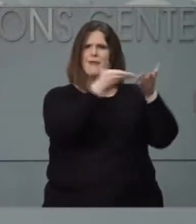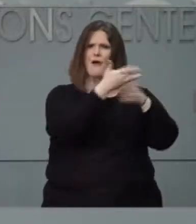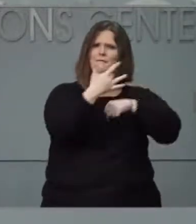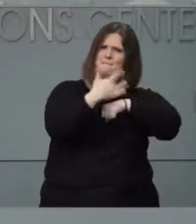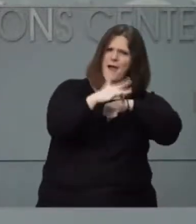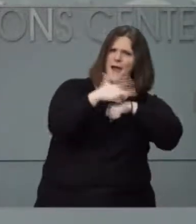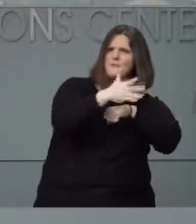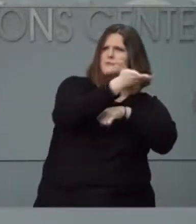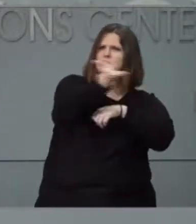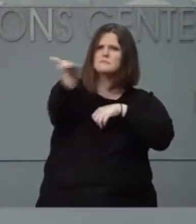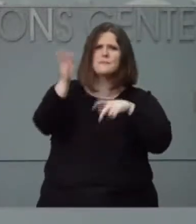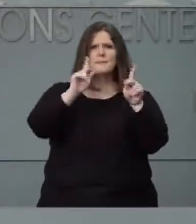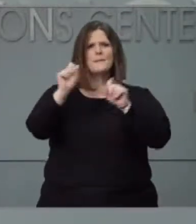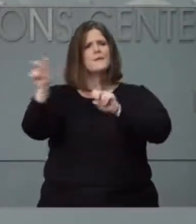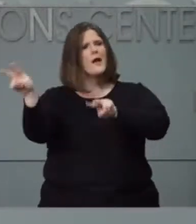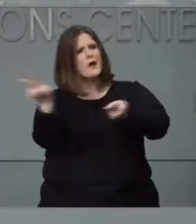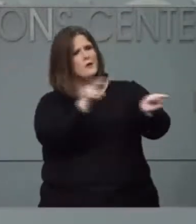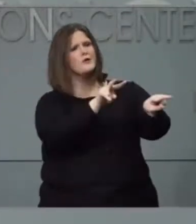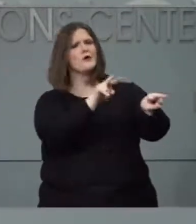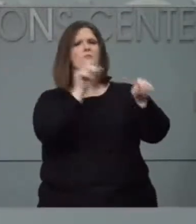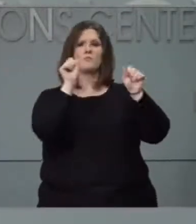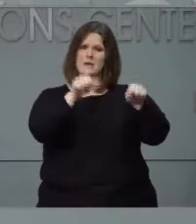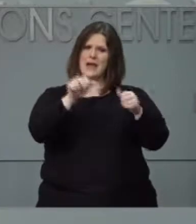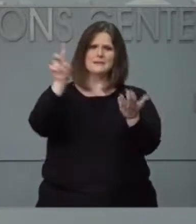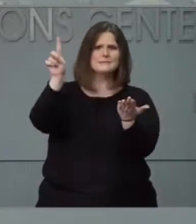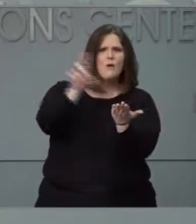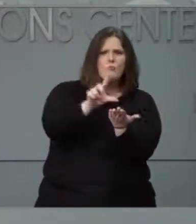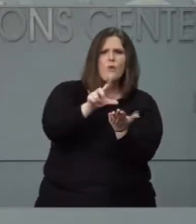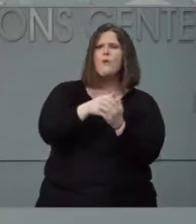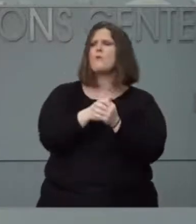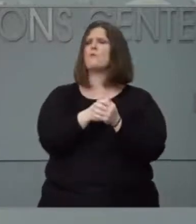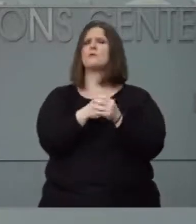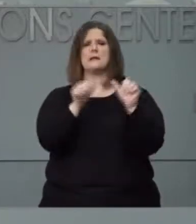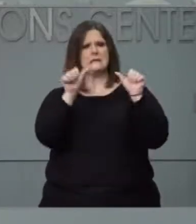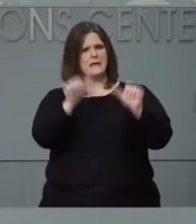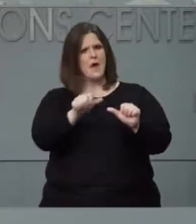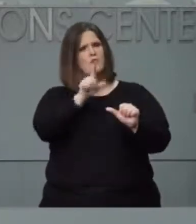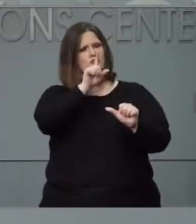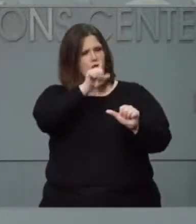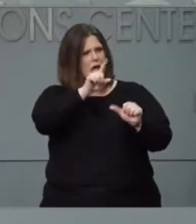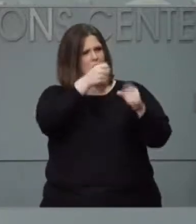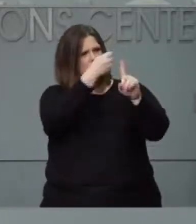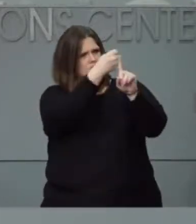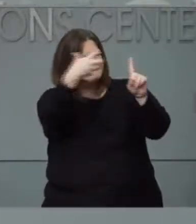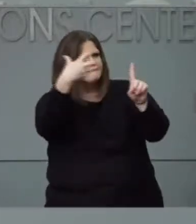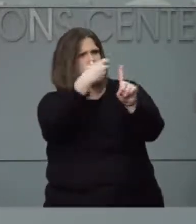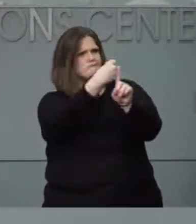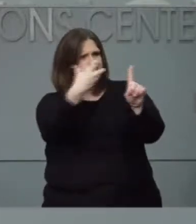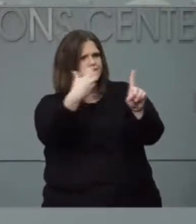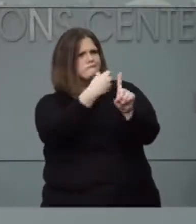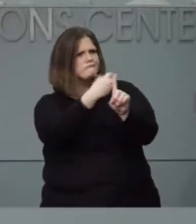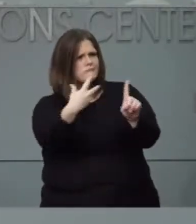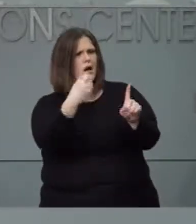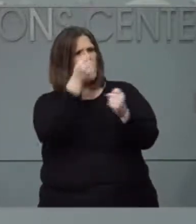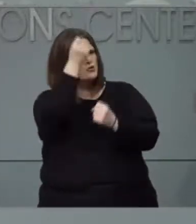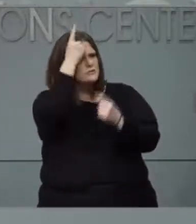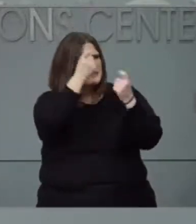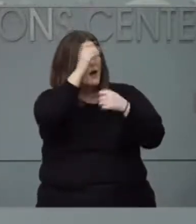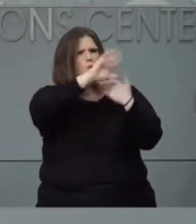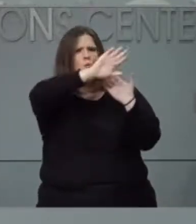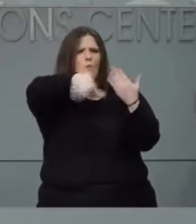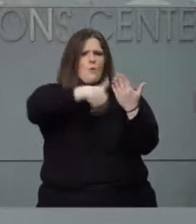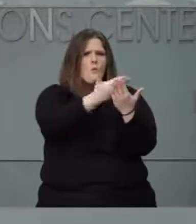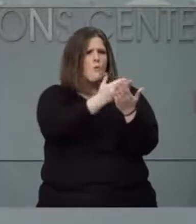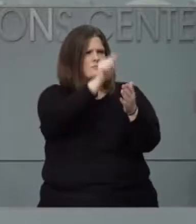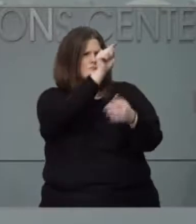data available, allow it to be downloadable, allow folks to really understand and follow along on the metrics that we use